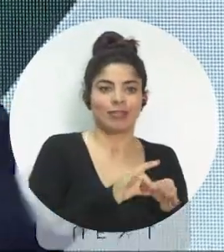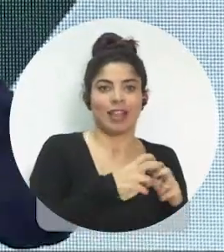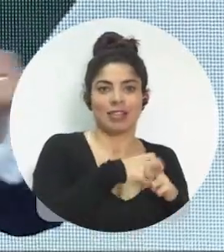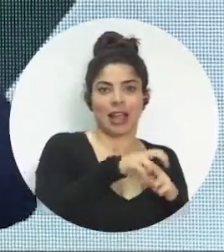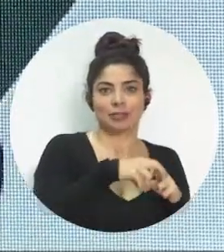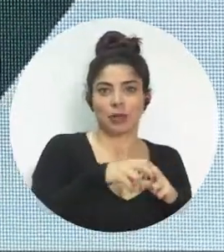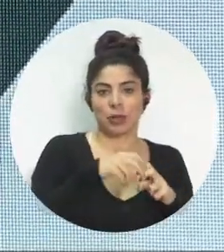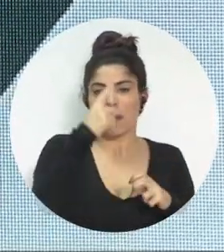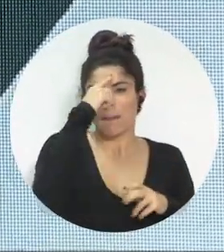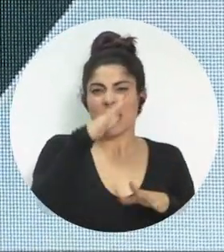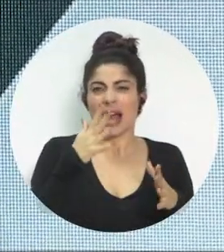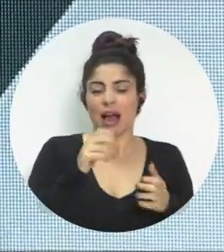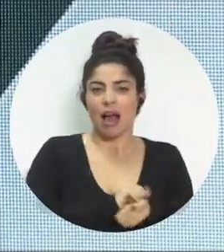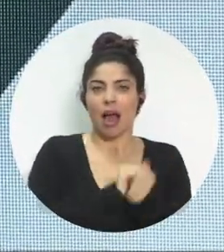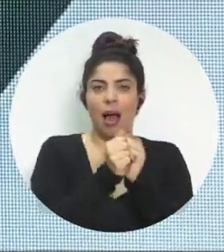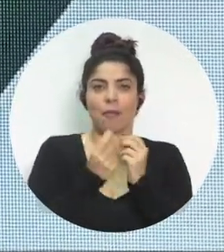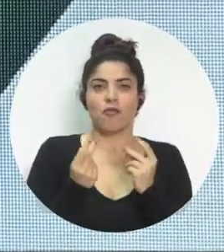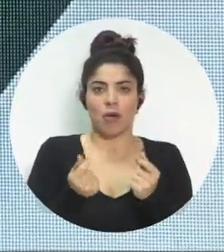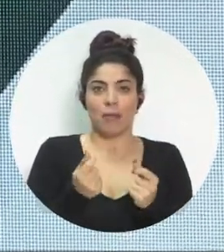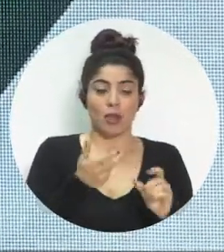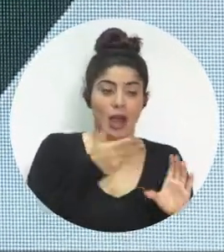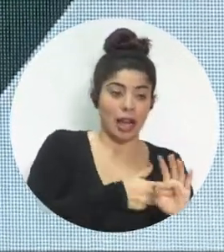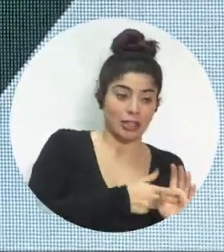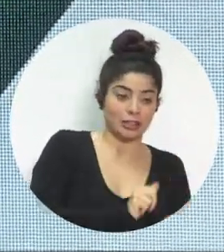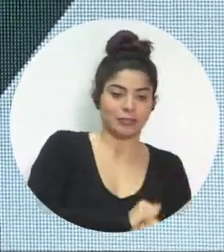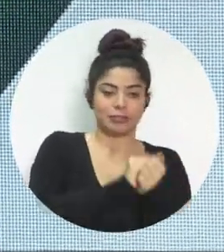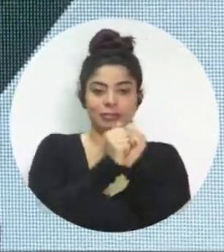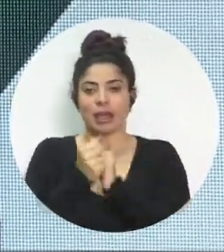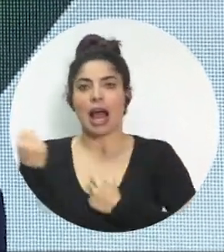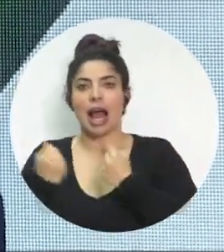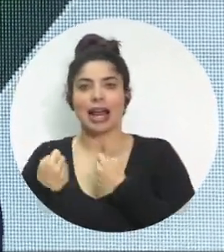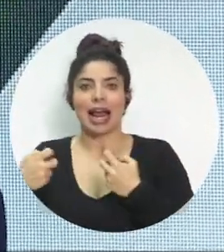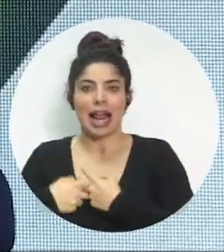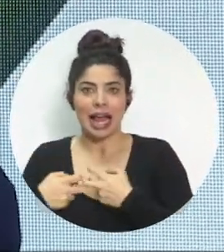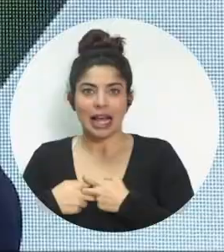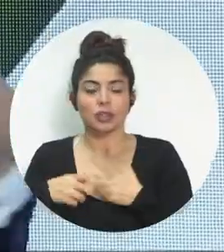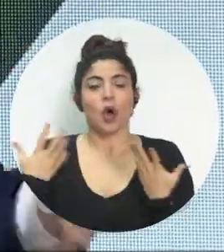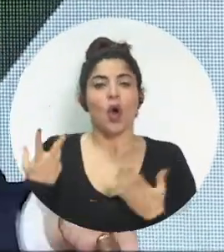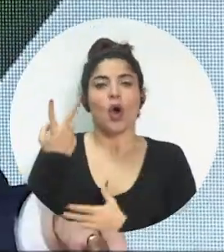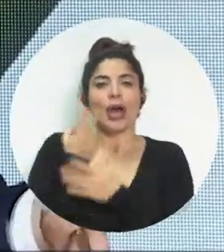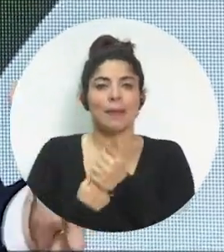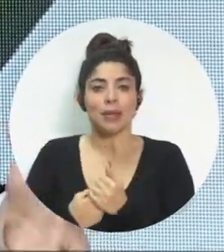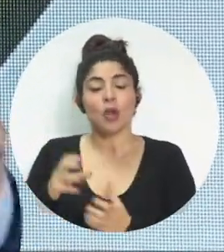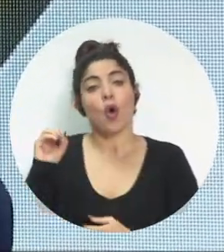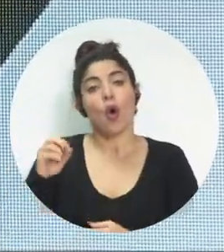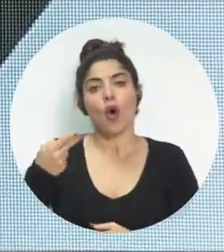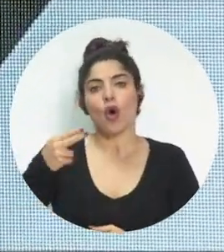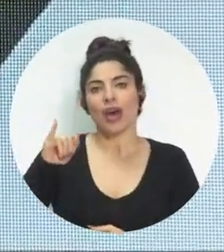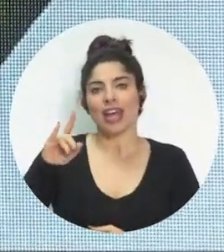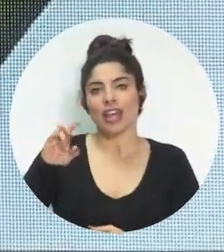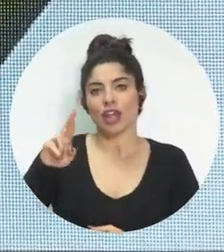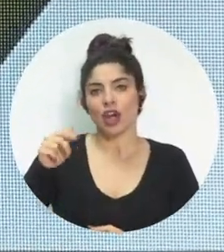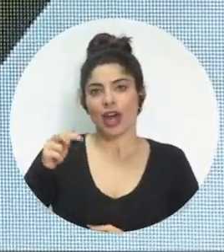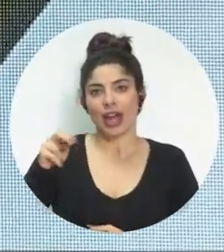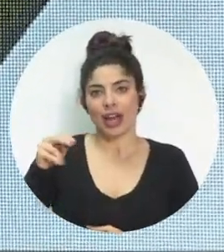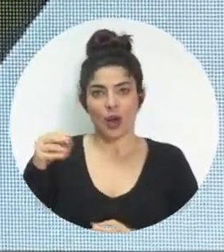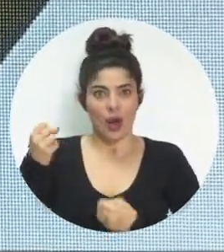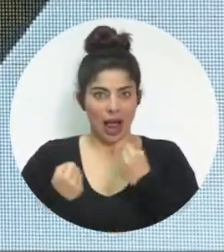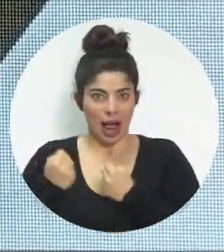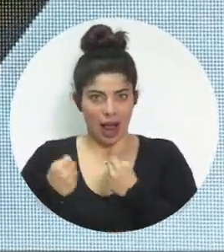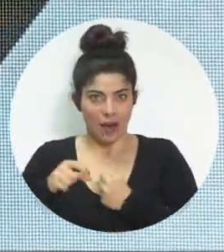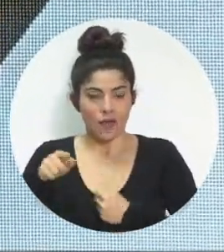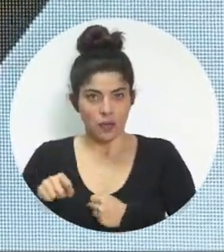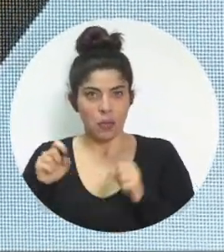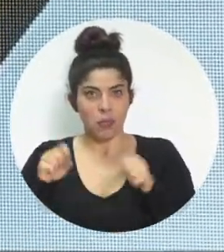renewable, we can plug it into transportation and have a quick shift from fossil fuels to electric vehicles